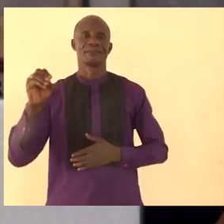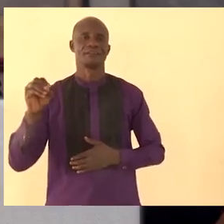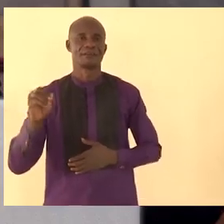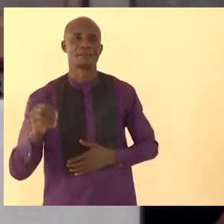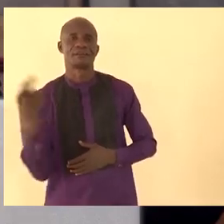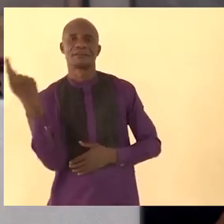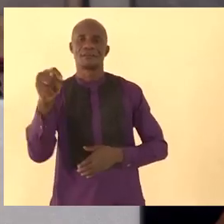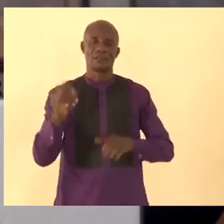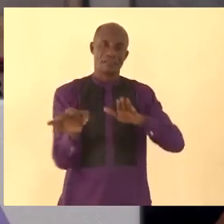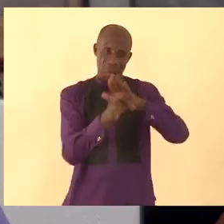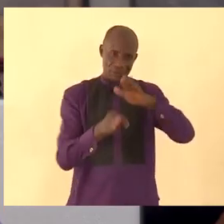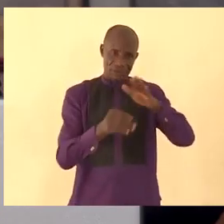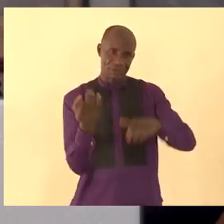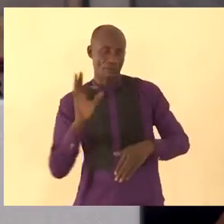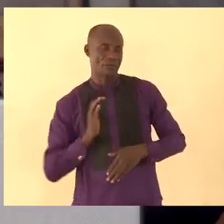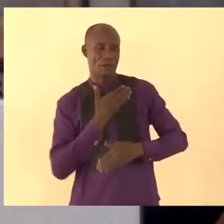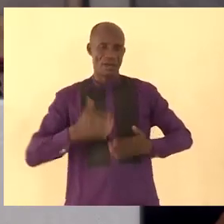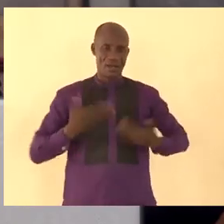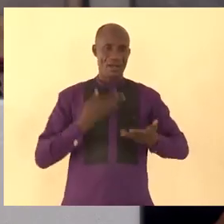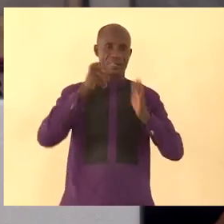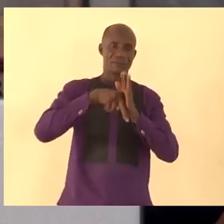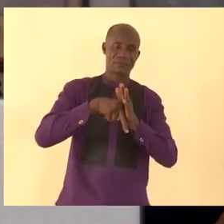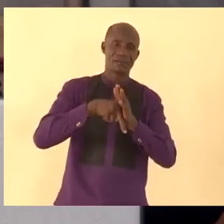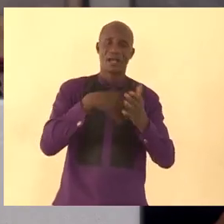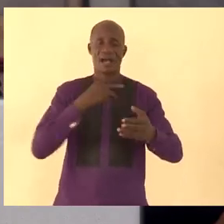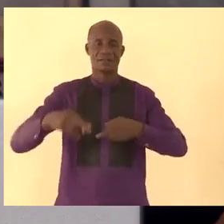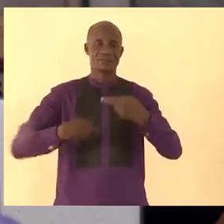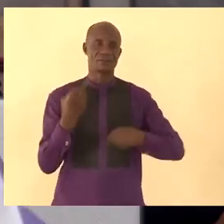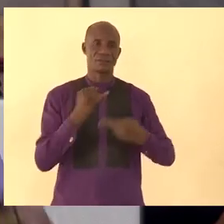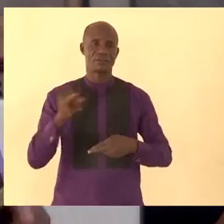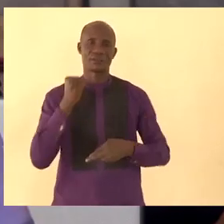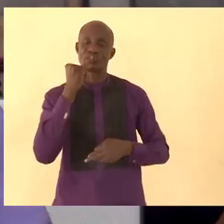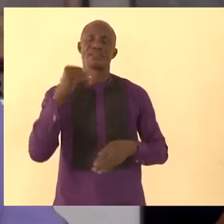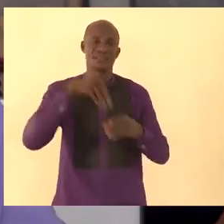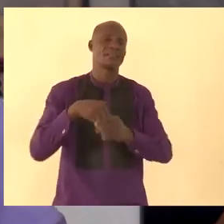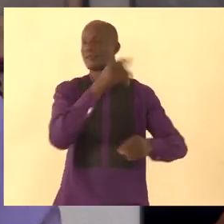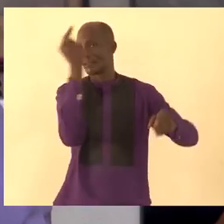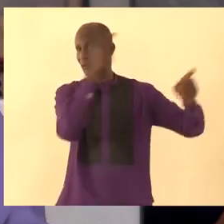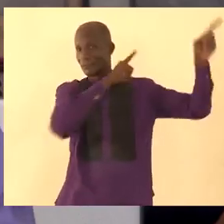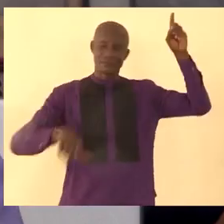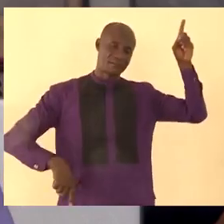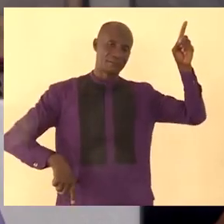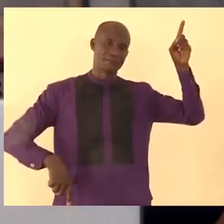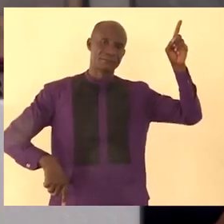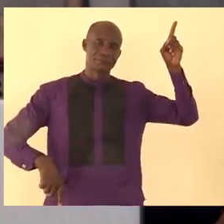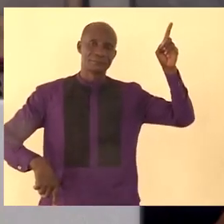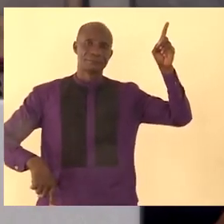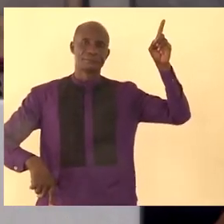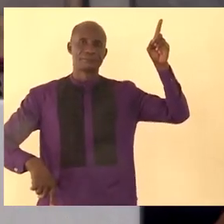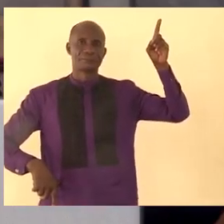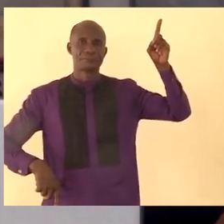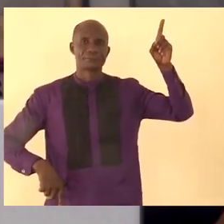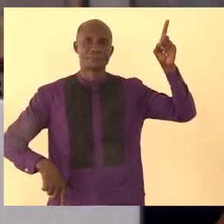So the basis of our happiness, the basis of our rejoicing is in the Lord.